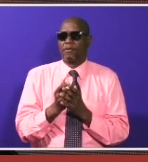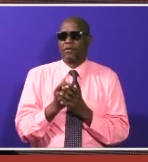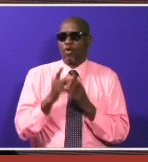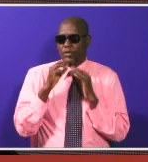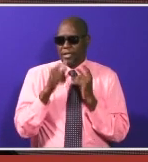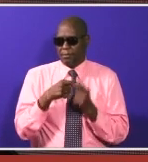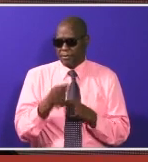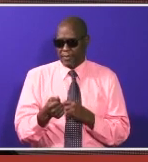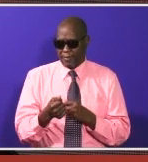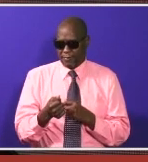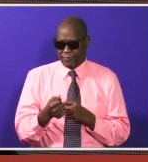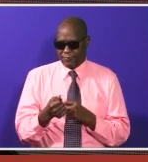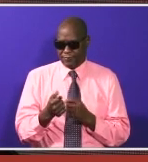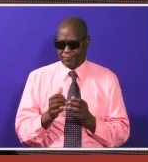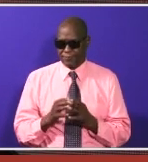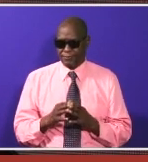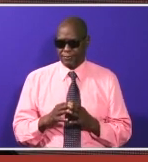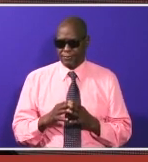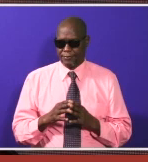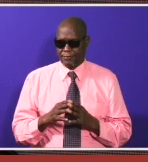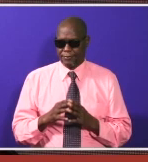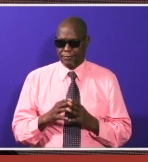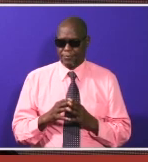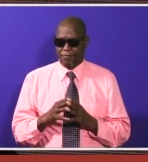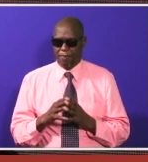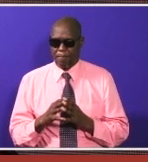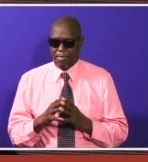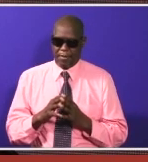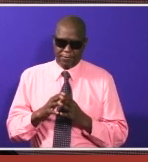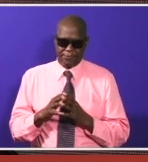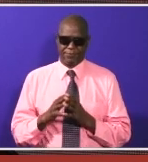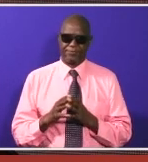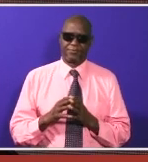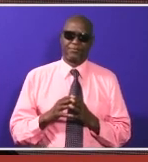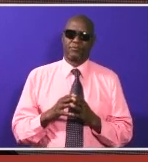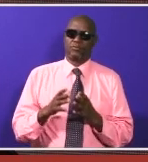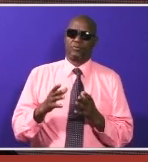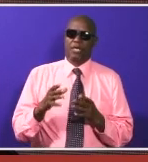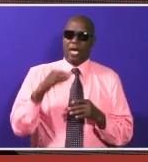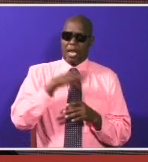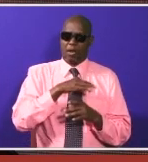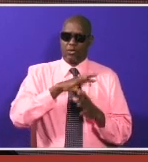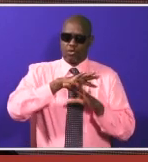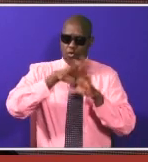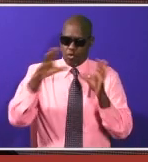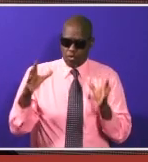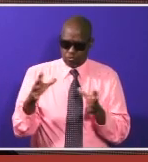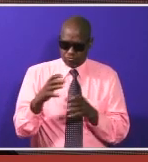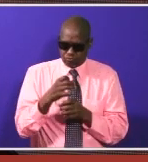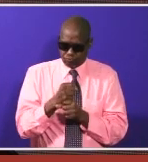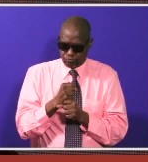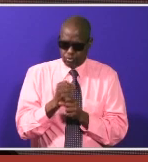it's called a facilitation allowance. So what the commission has done is that we've consolidated all these allowances. And what we